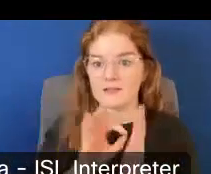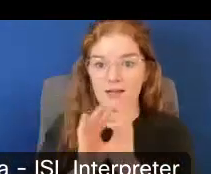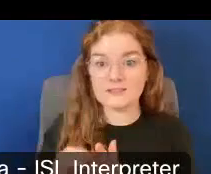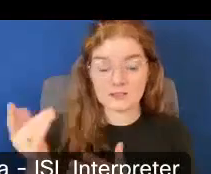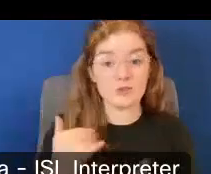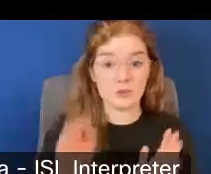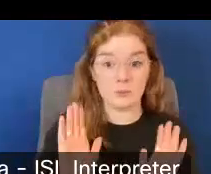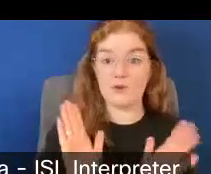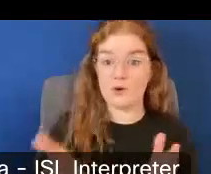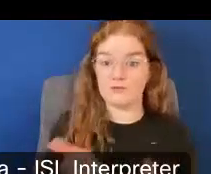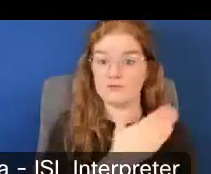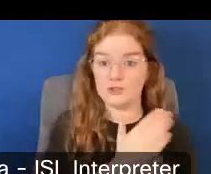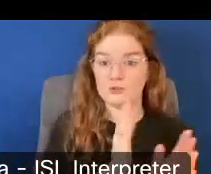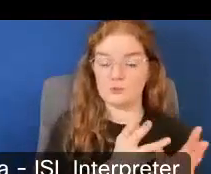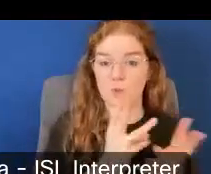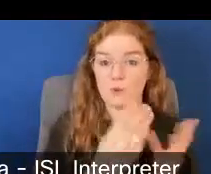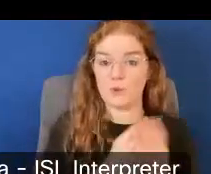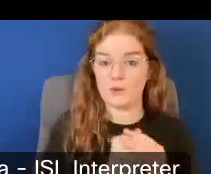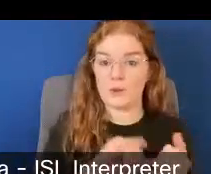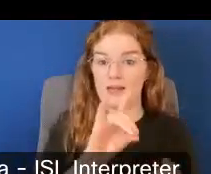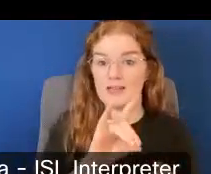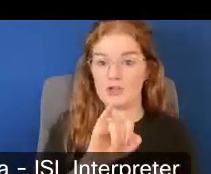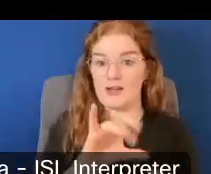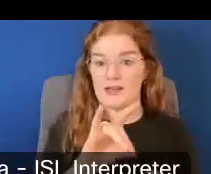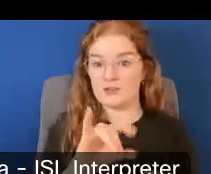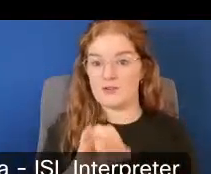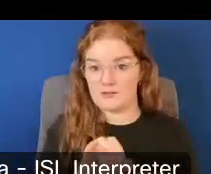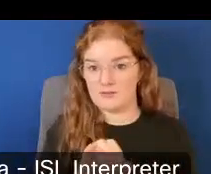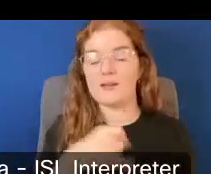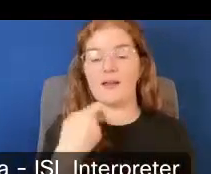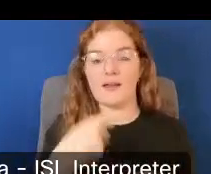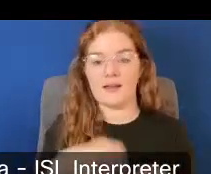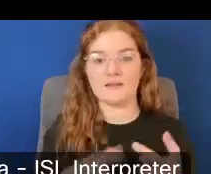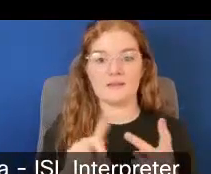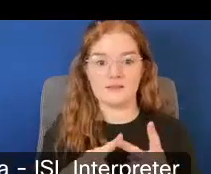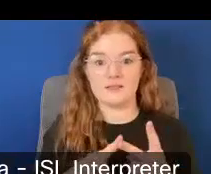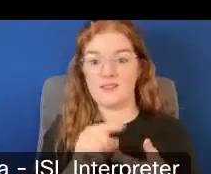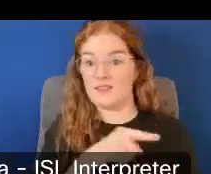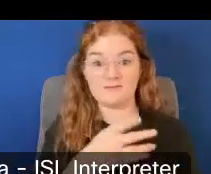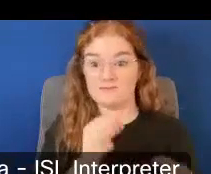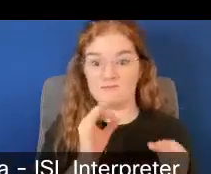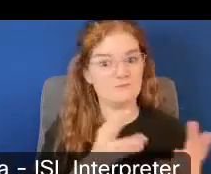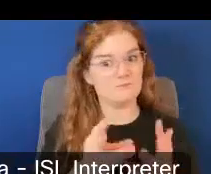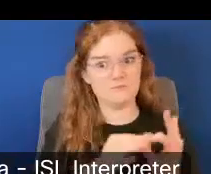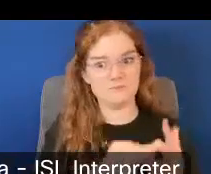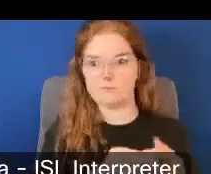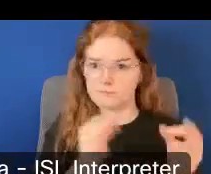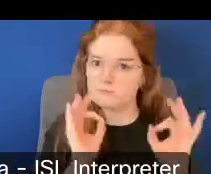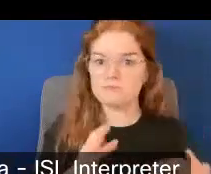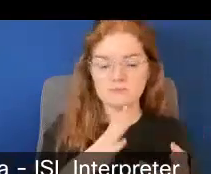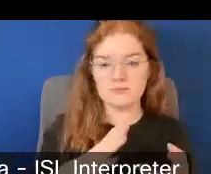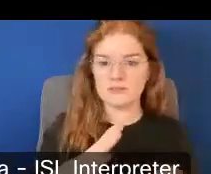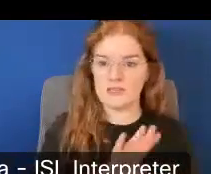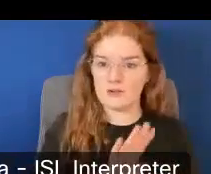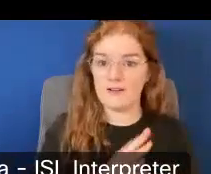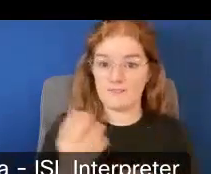previously collaborated with HIHI, and that has been really useful for people, and that's a funding of up